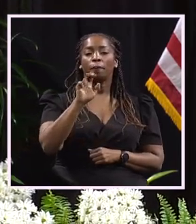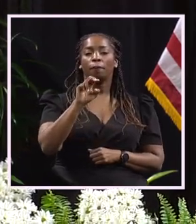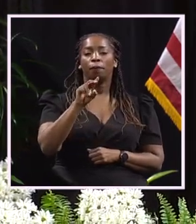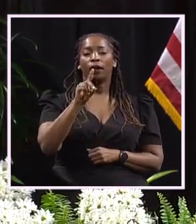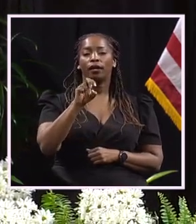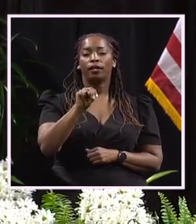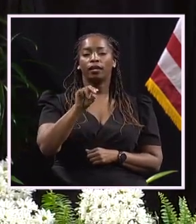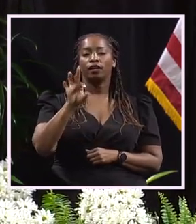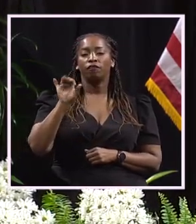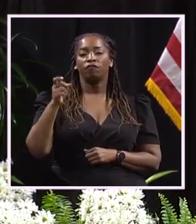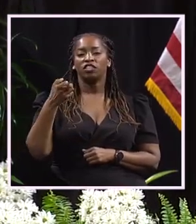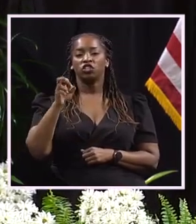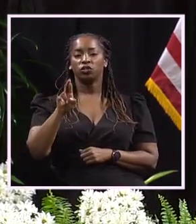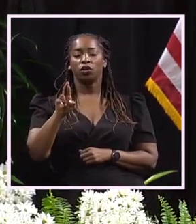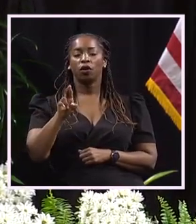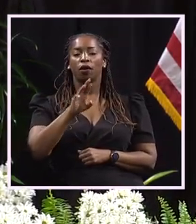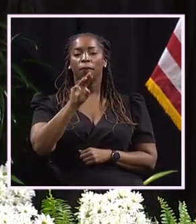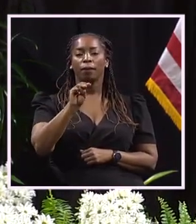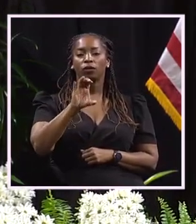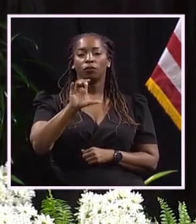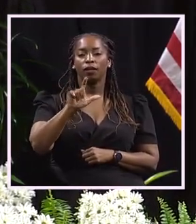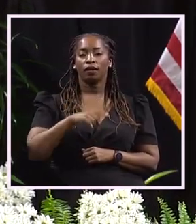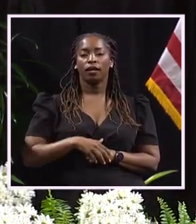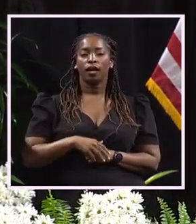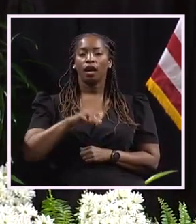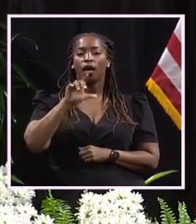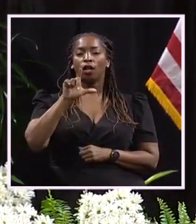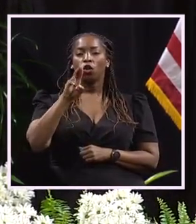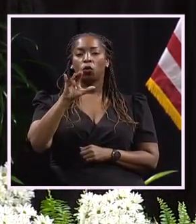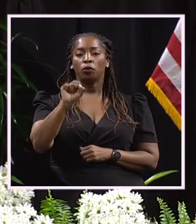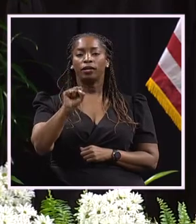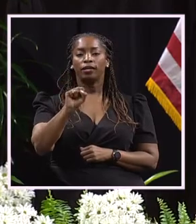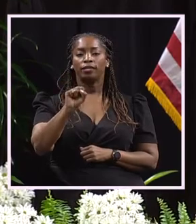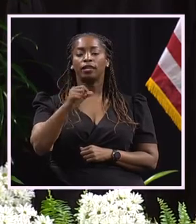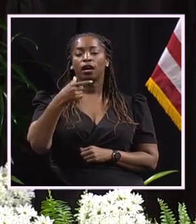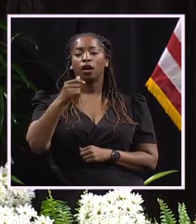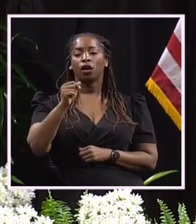laude, Luis Ariel Garcia,